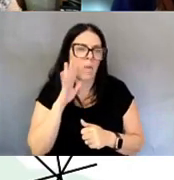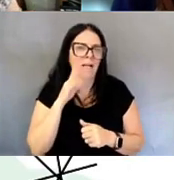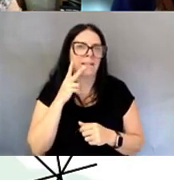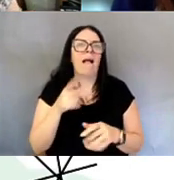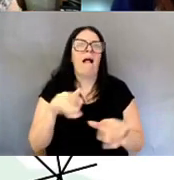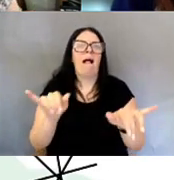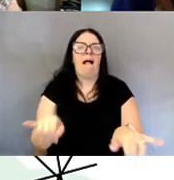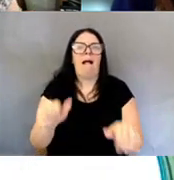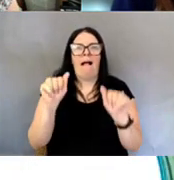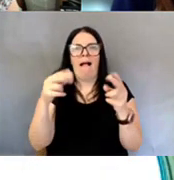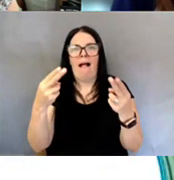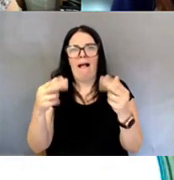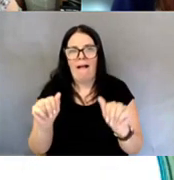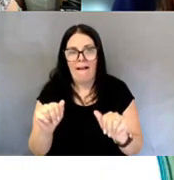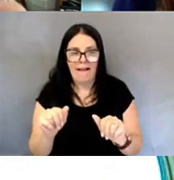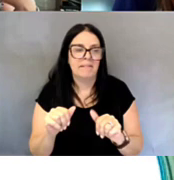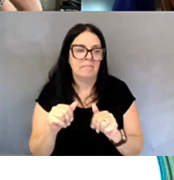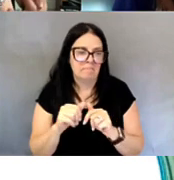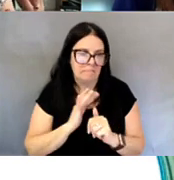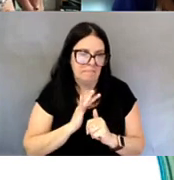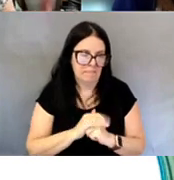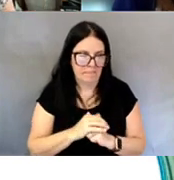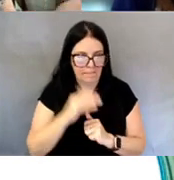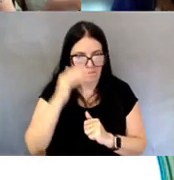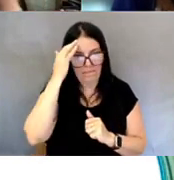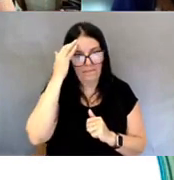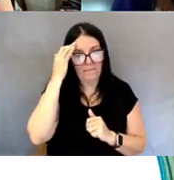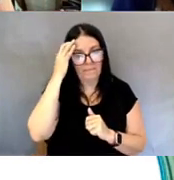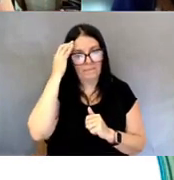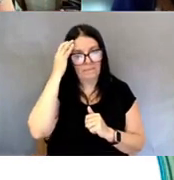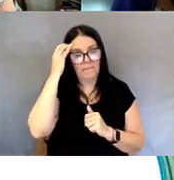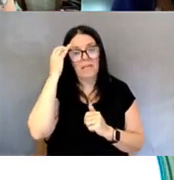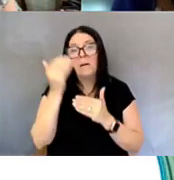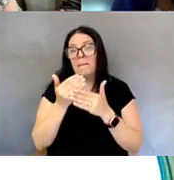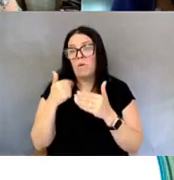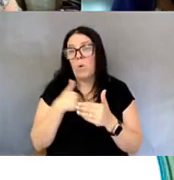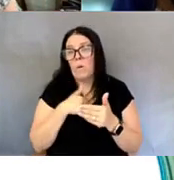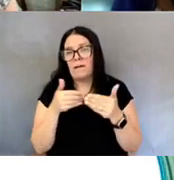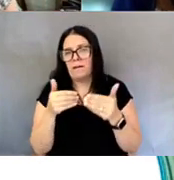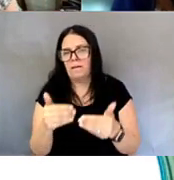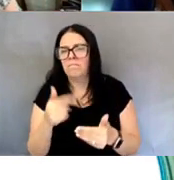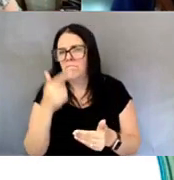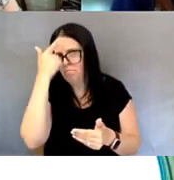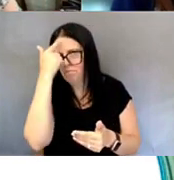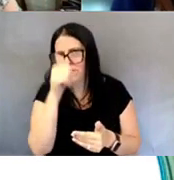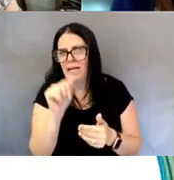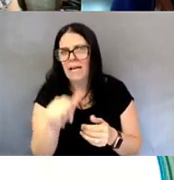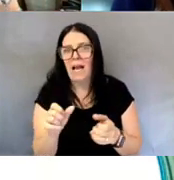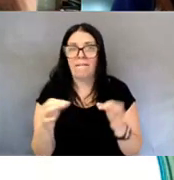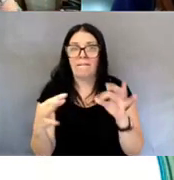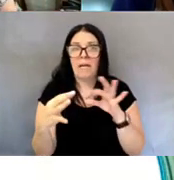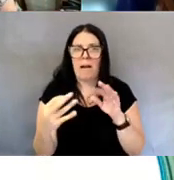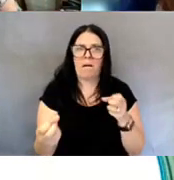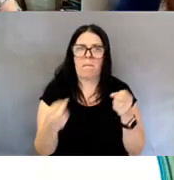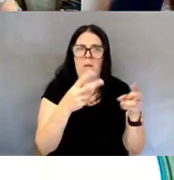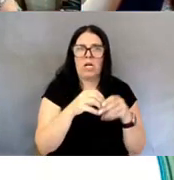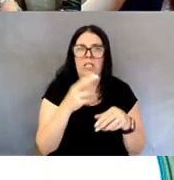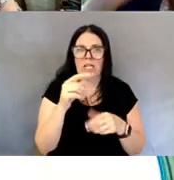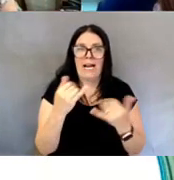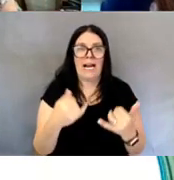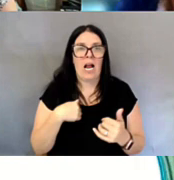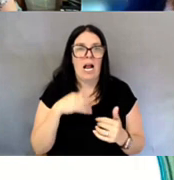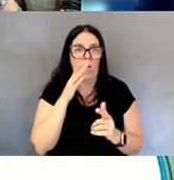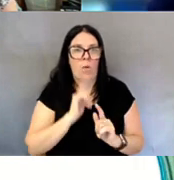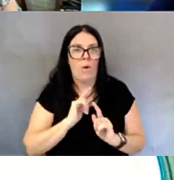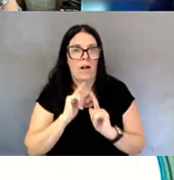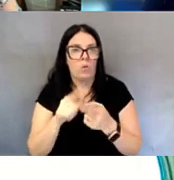on. Now, before we jump, again, feel free to put your questions or feedback in the chat. And now I'm going to hand it